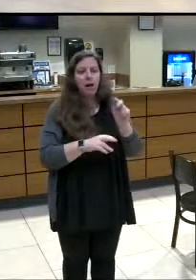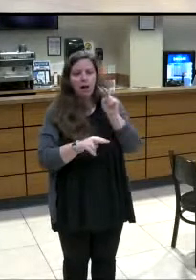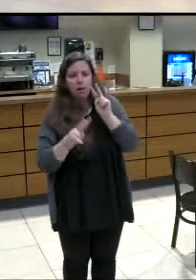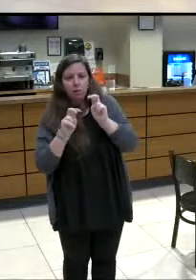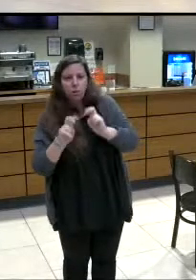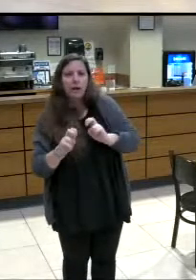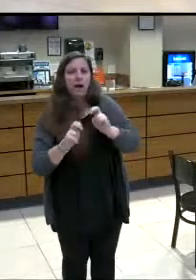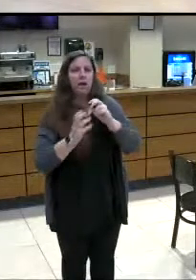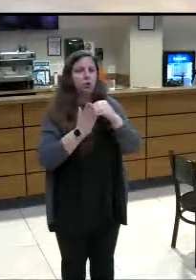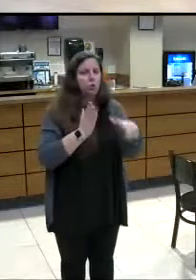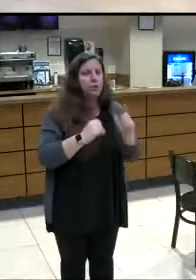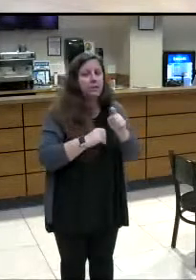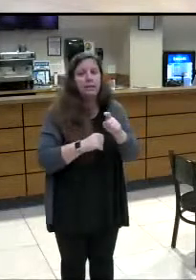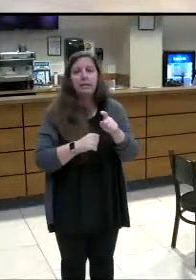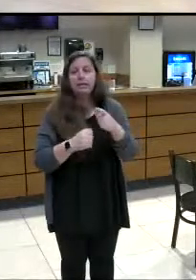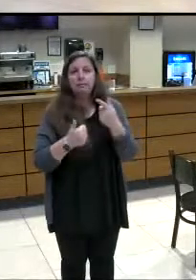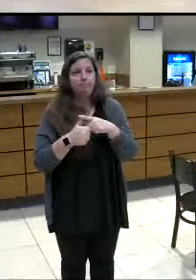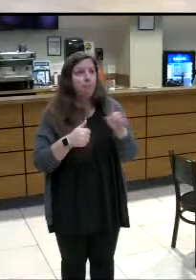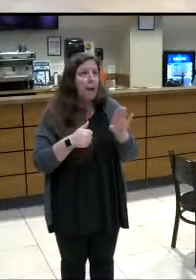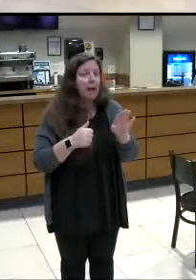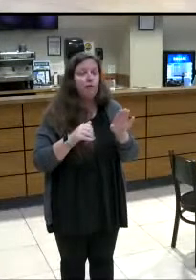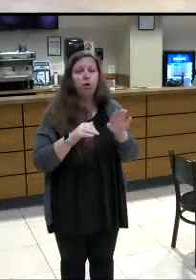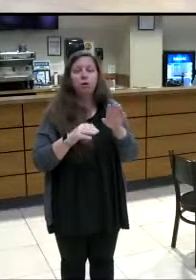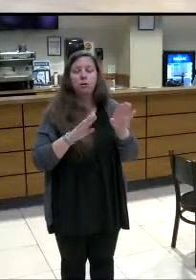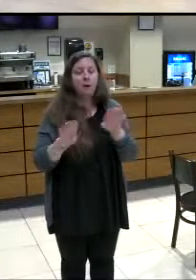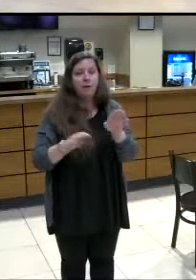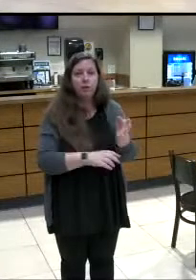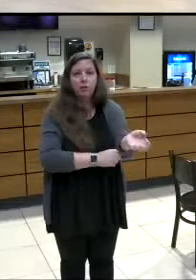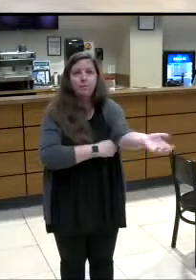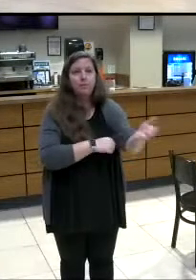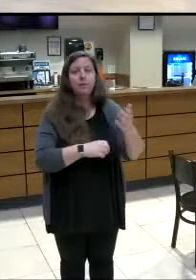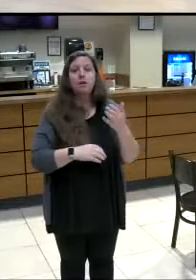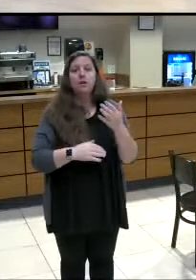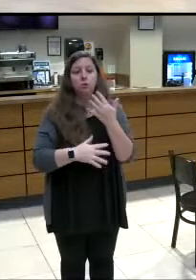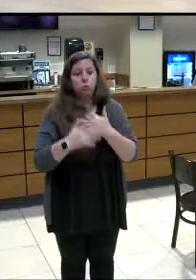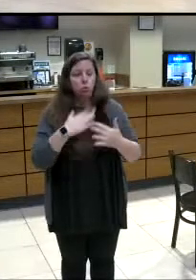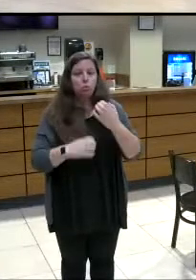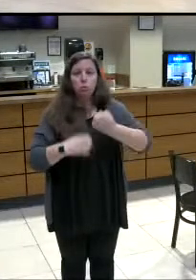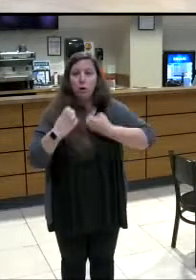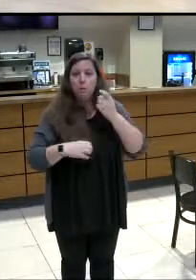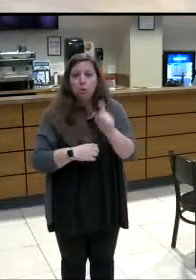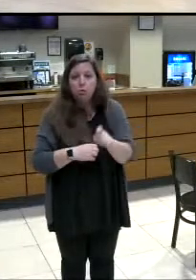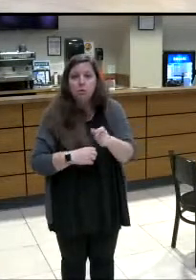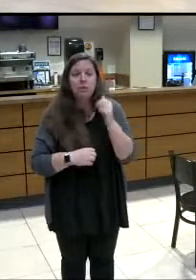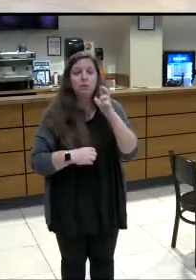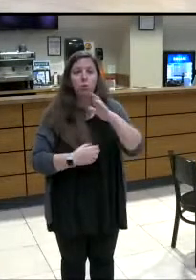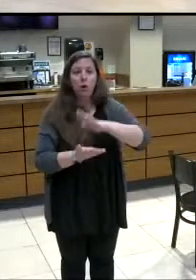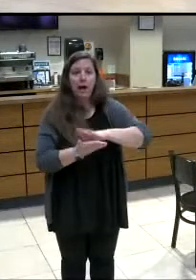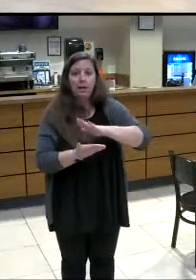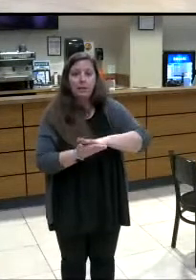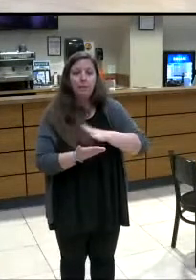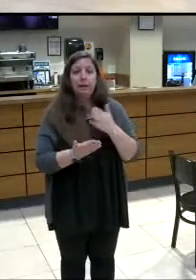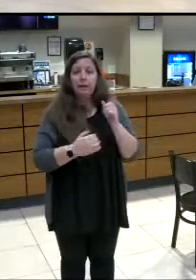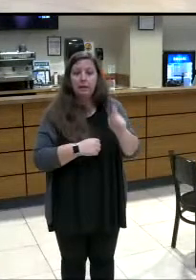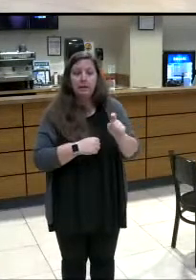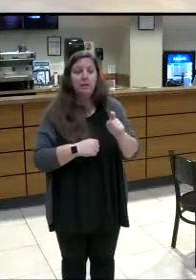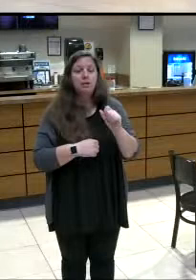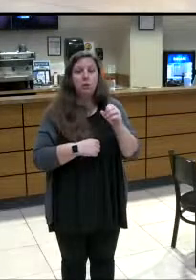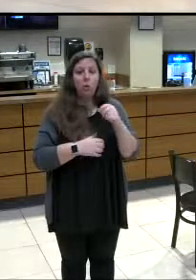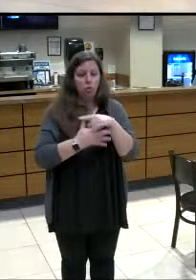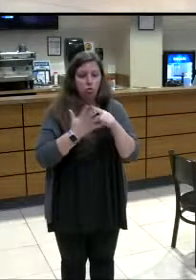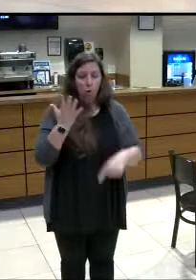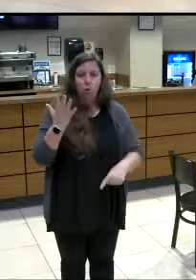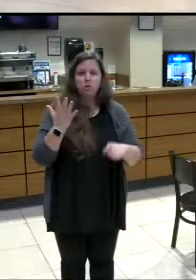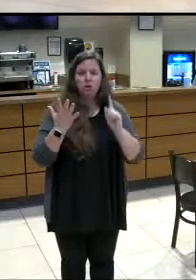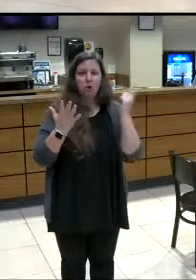and discipline and social emotional needs or academic performance. So those things will always be flexible, because that's really the how